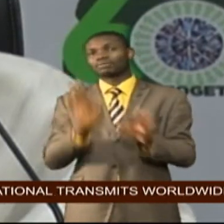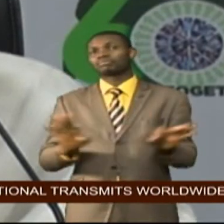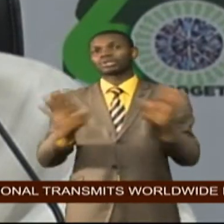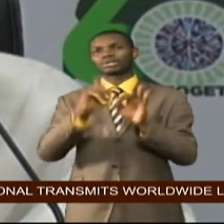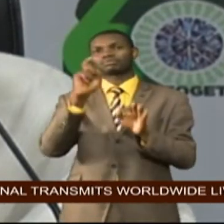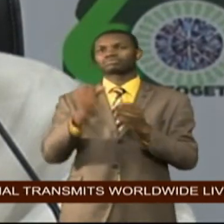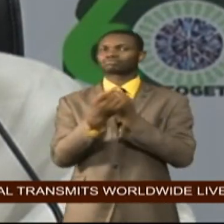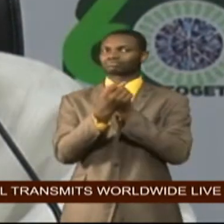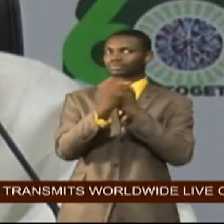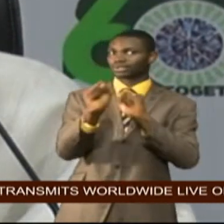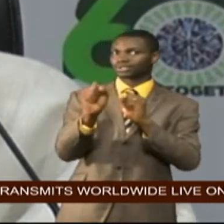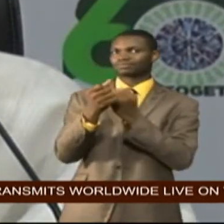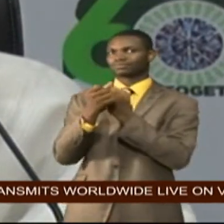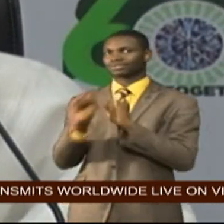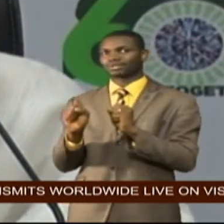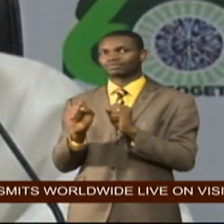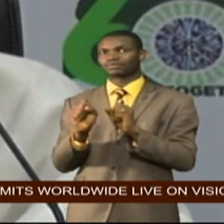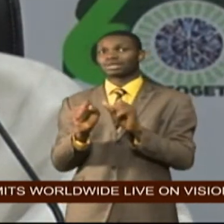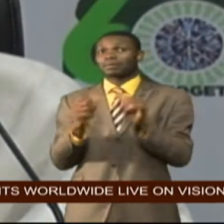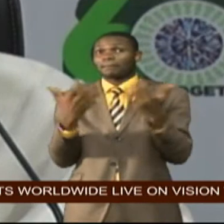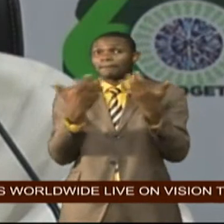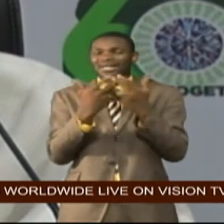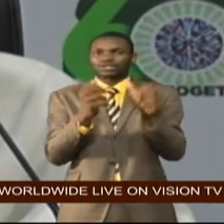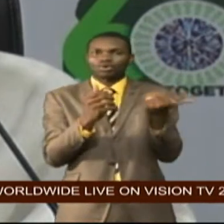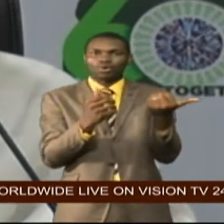protocols on nations around the world.